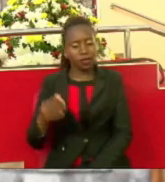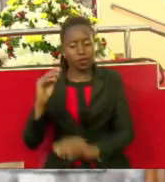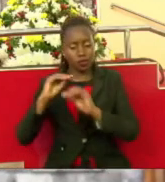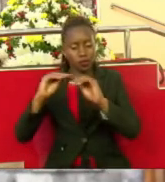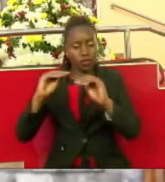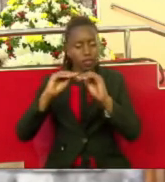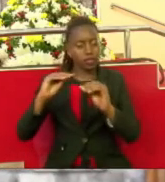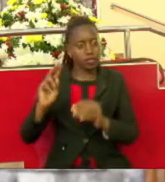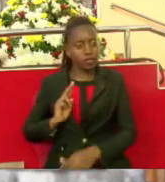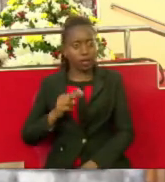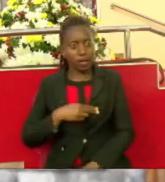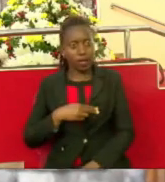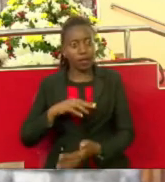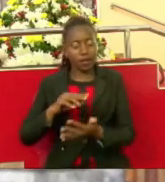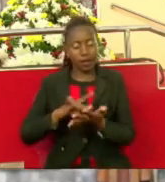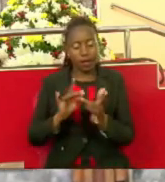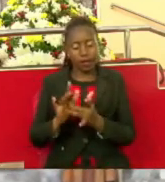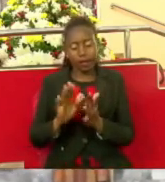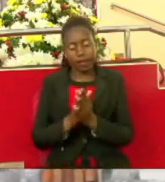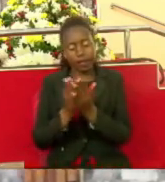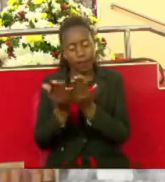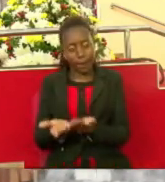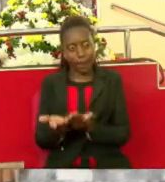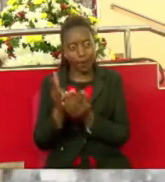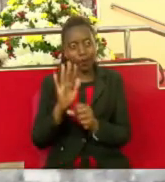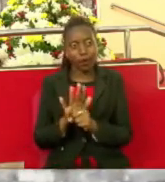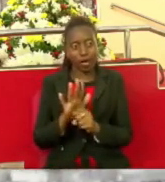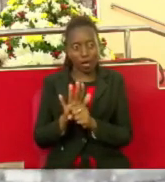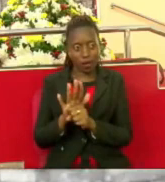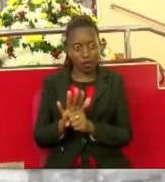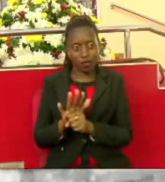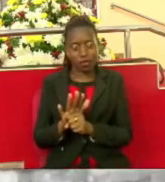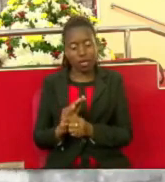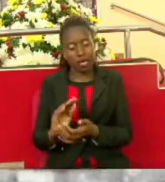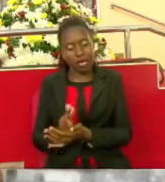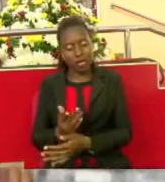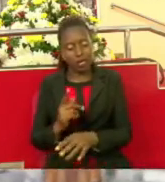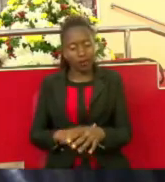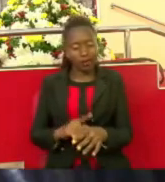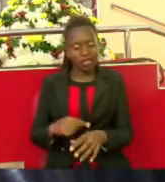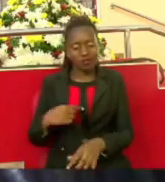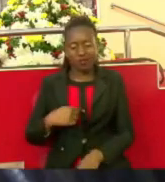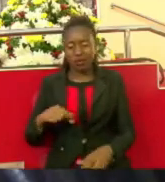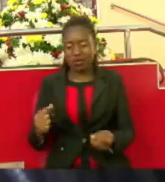that sometimes I didn't differentiate the stories of the colonial rulers and the Christian teachings.